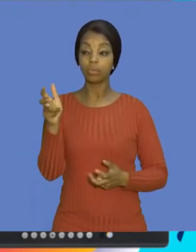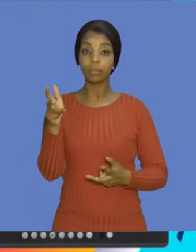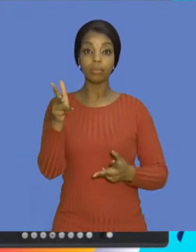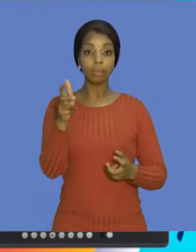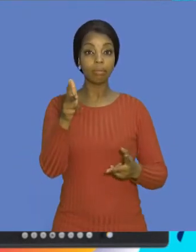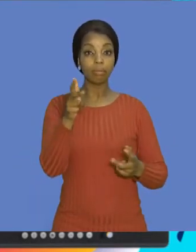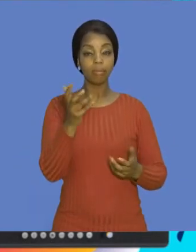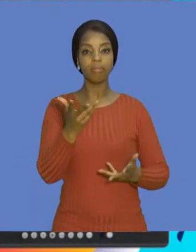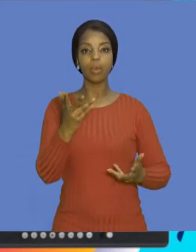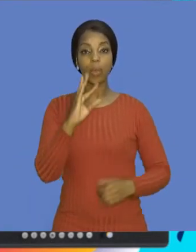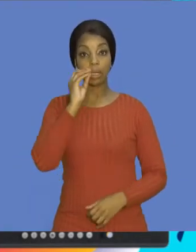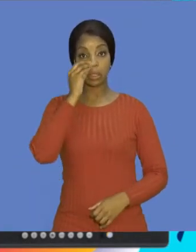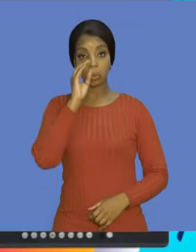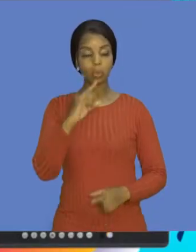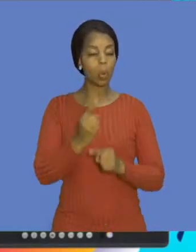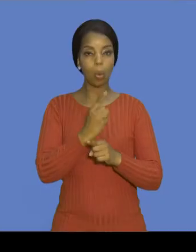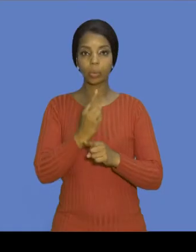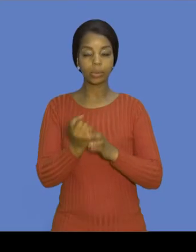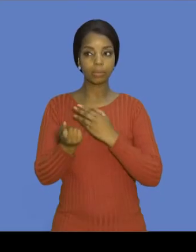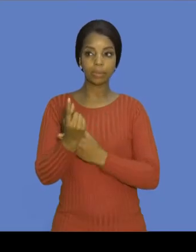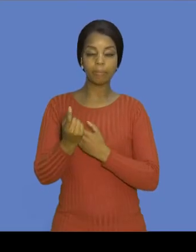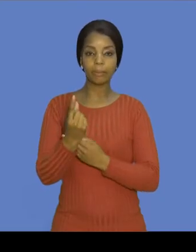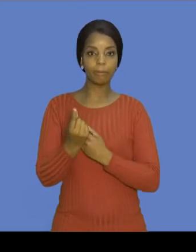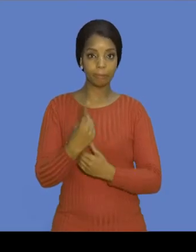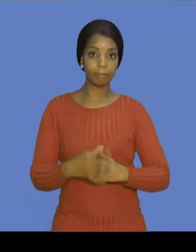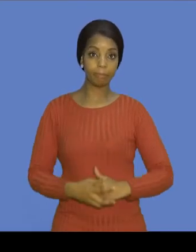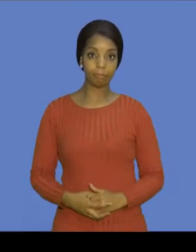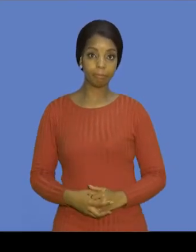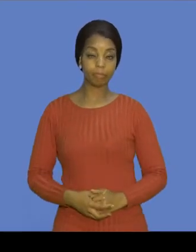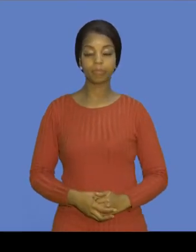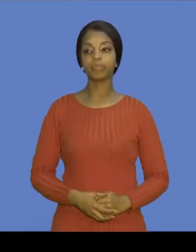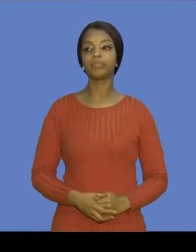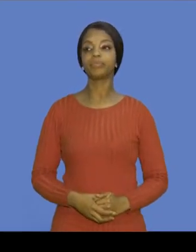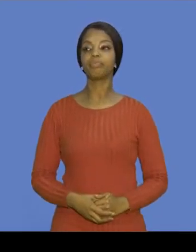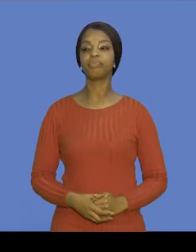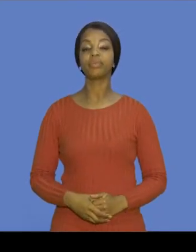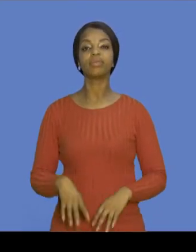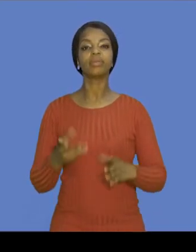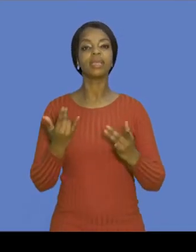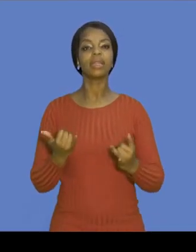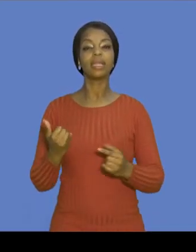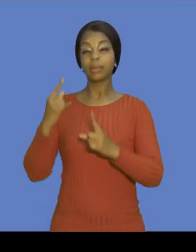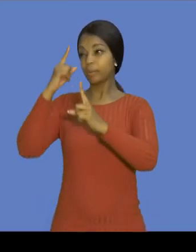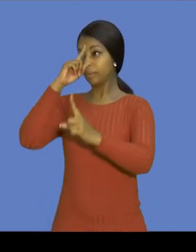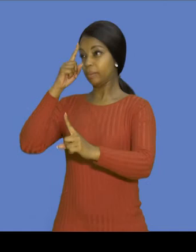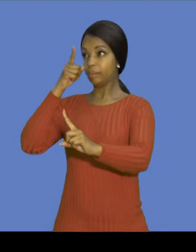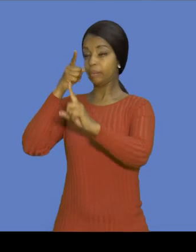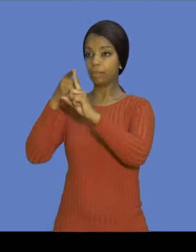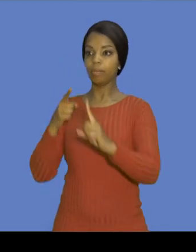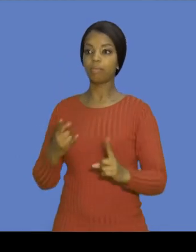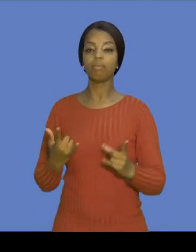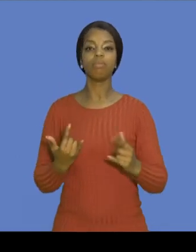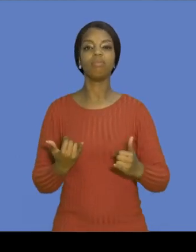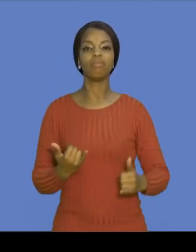the news when they are talking about those. Now also the midpoint of the targeted inflation rate is